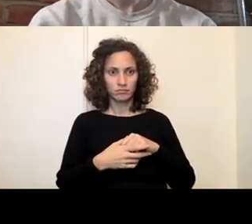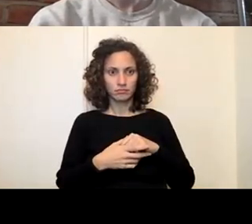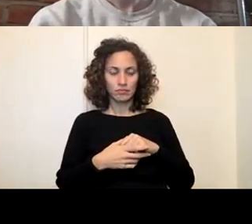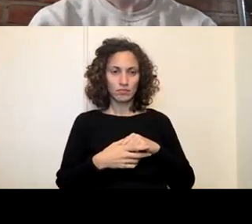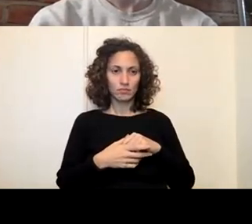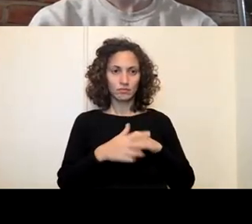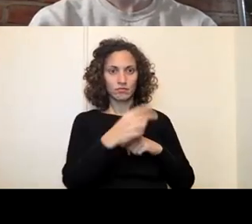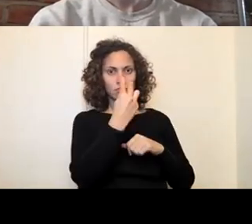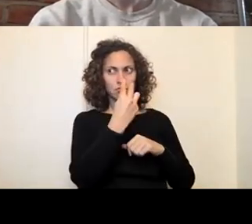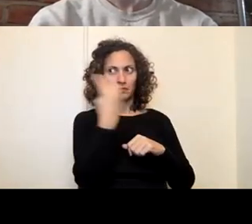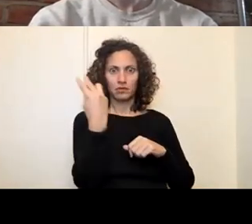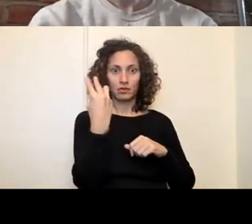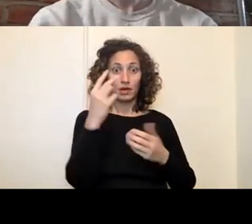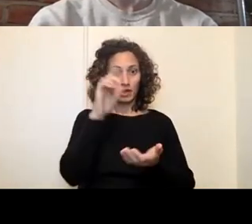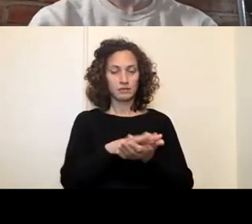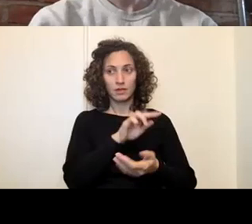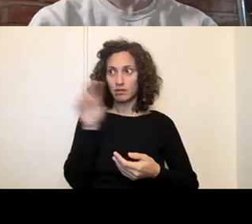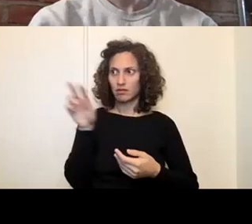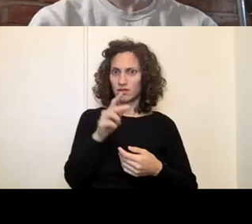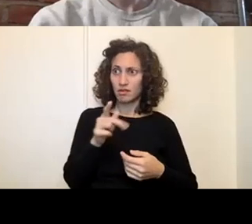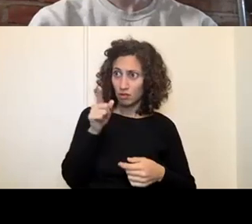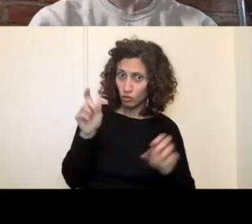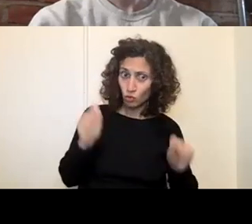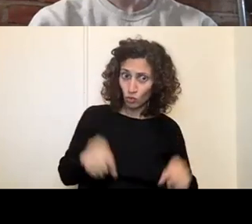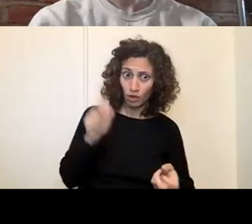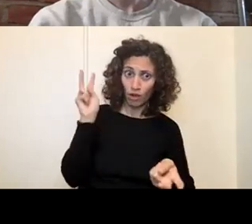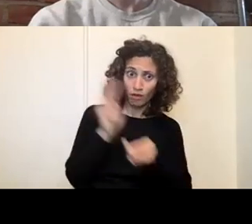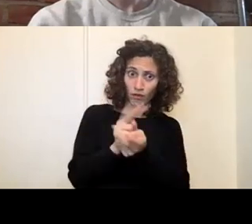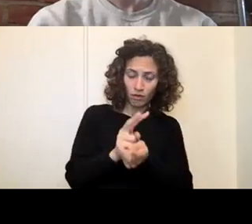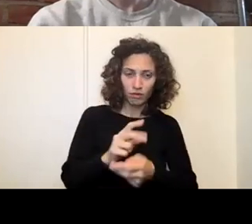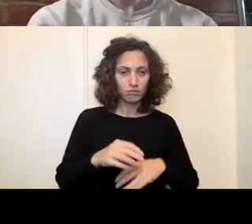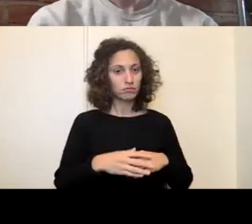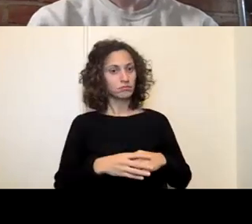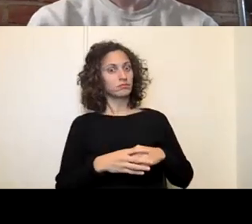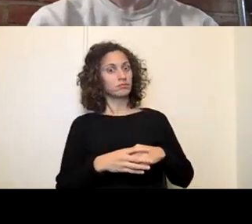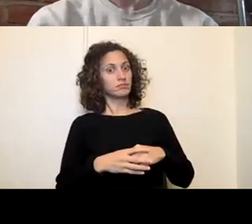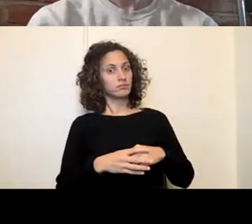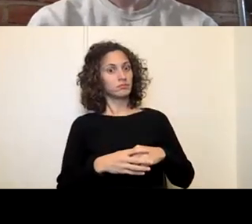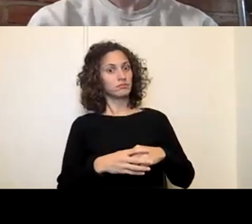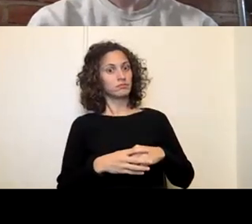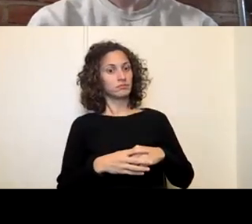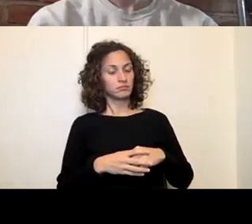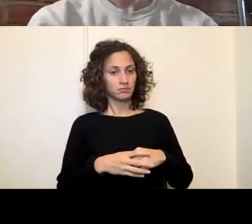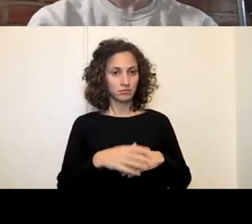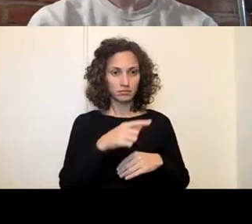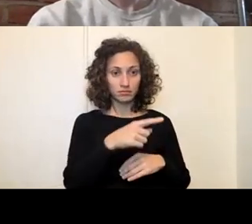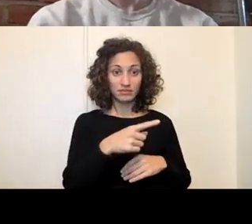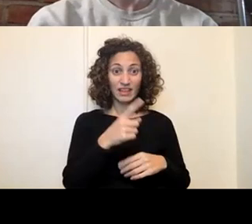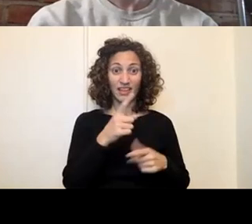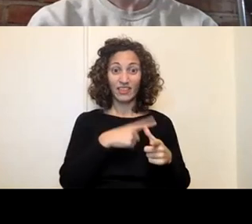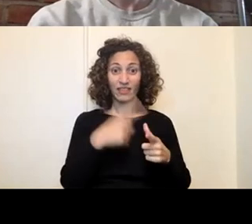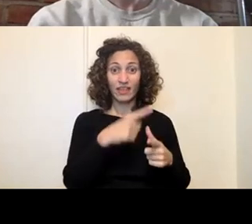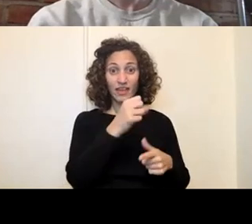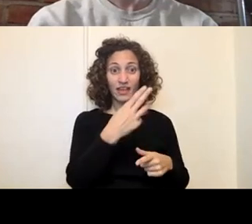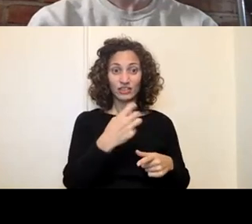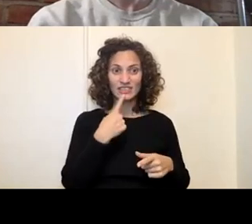me, looked at him, and she goes, "You can have sex?" And she goes, and then she says, "Do you